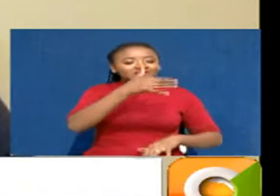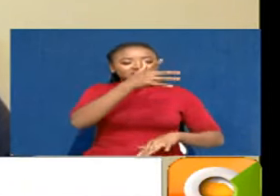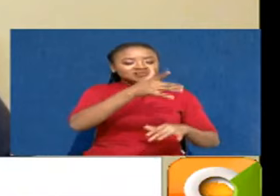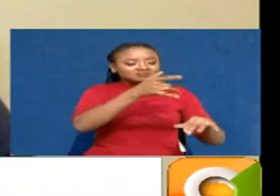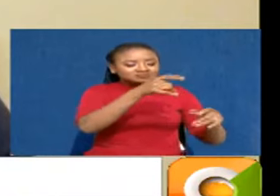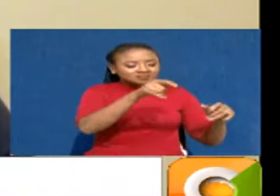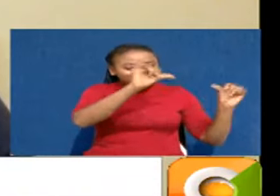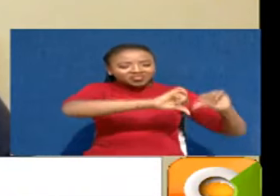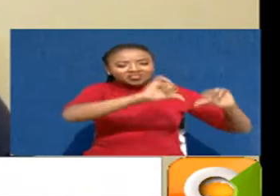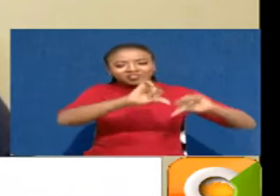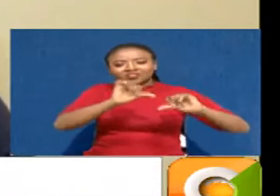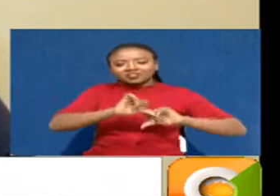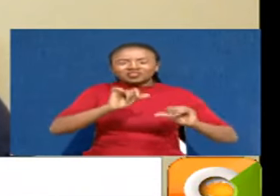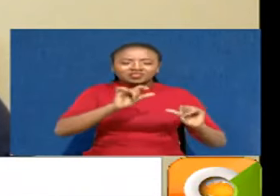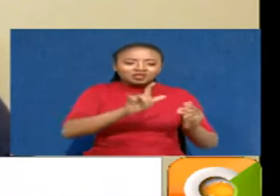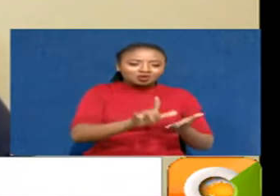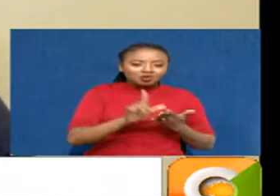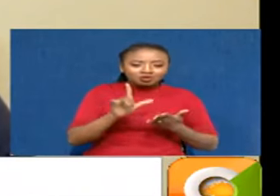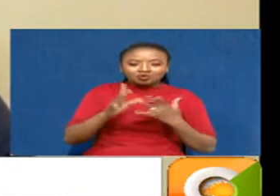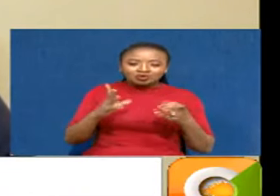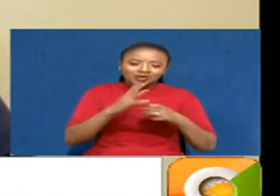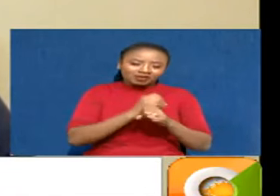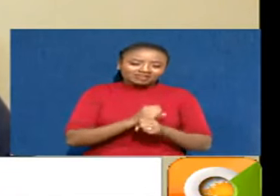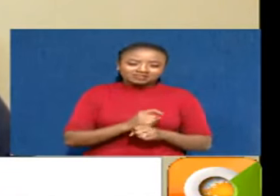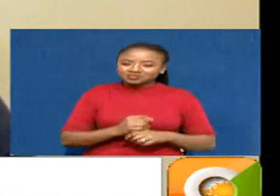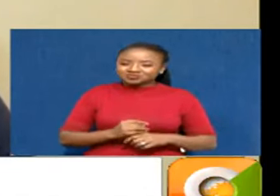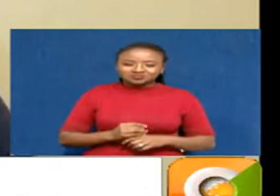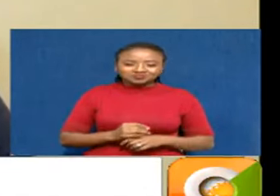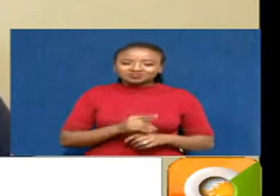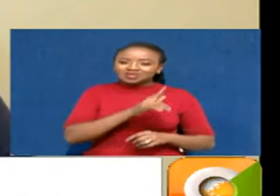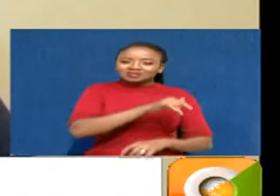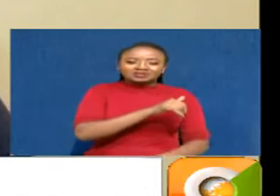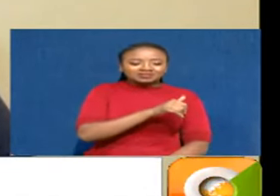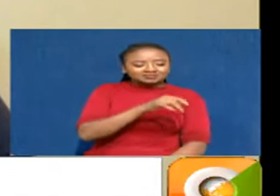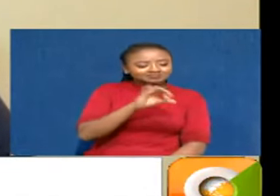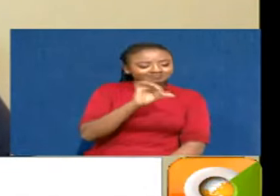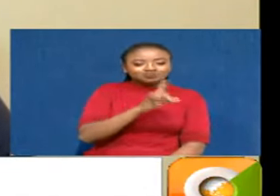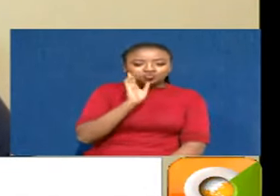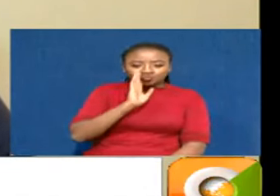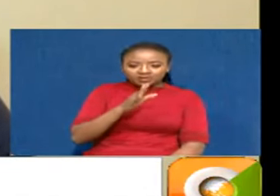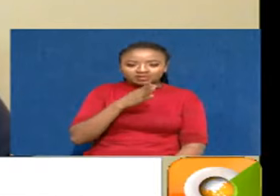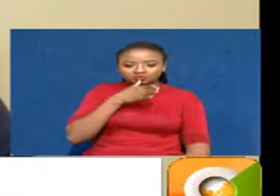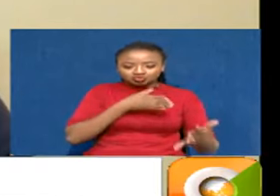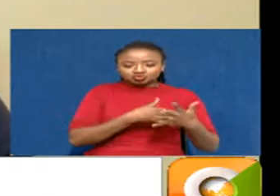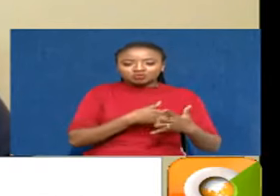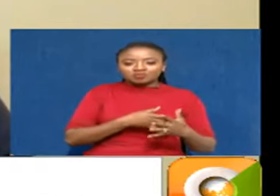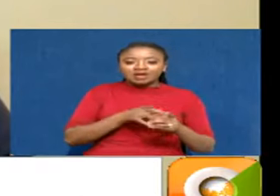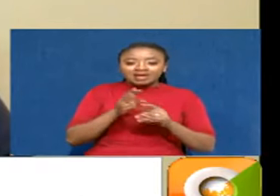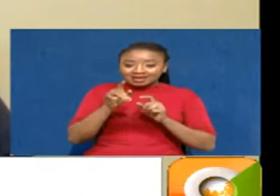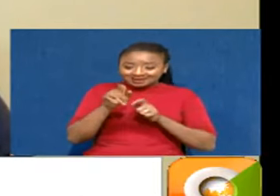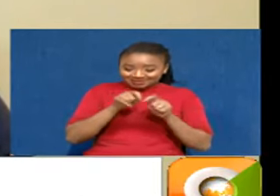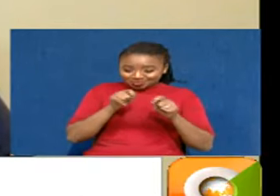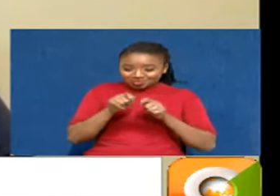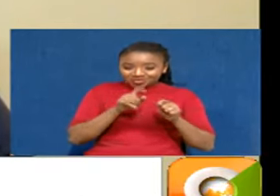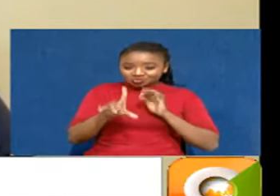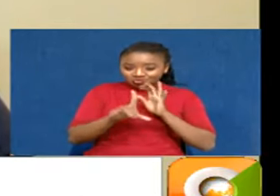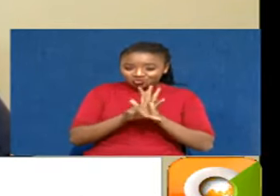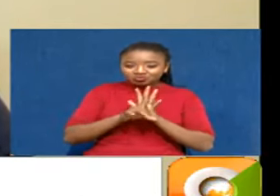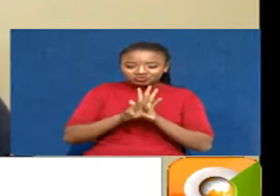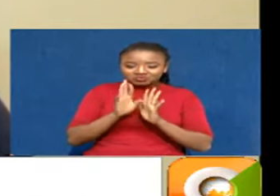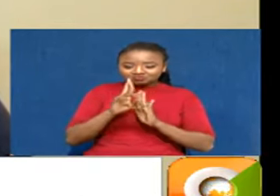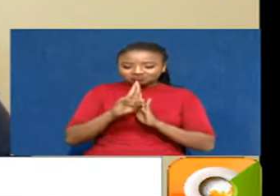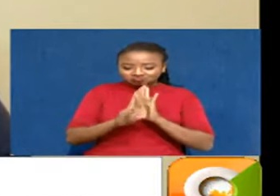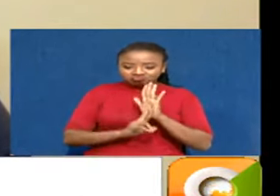are doing unacceptable practices and they will be stopped, right? Regulation is coming. So to the